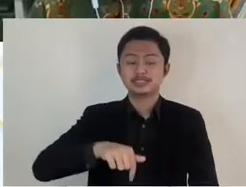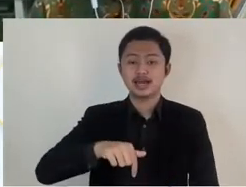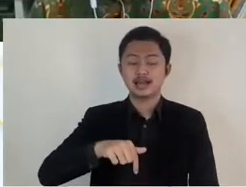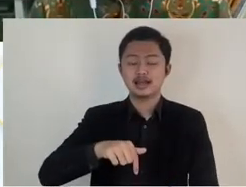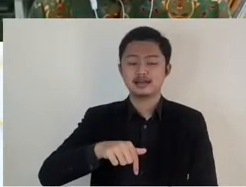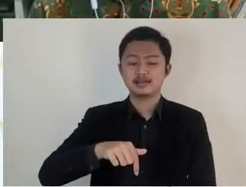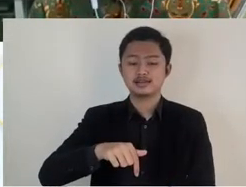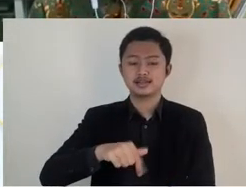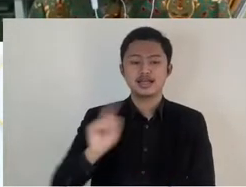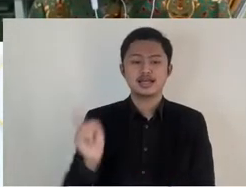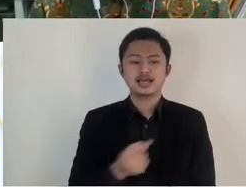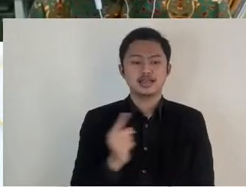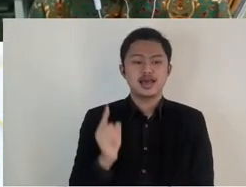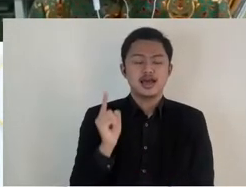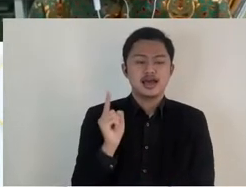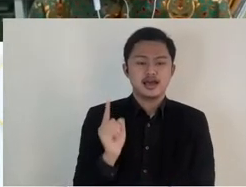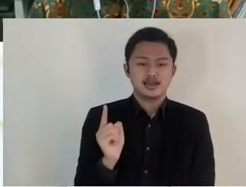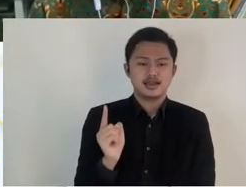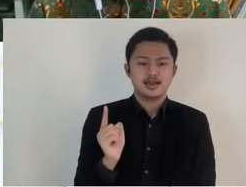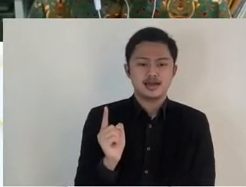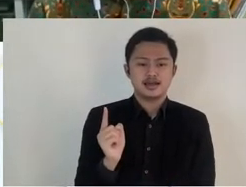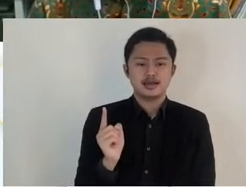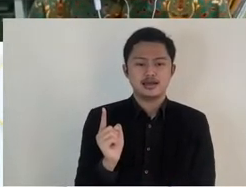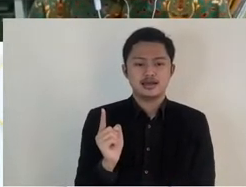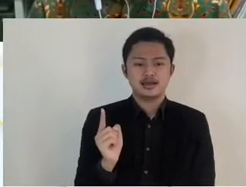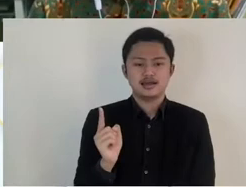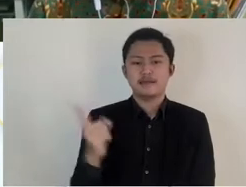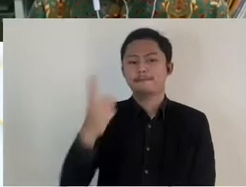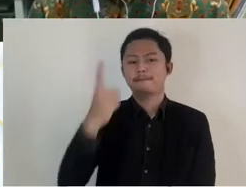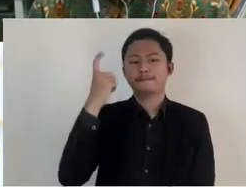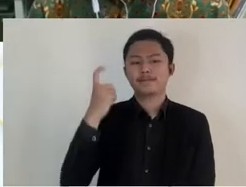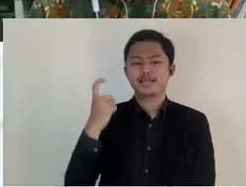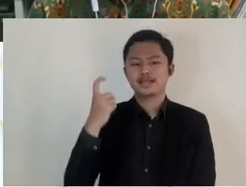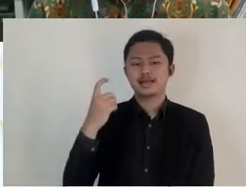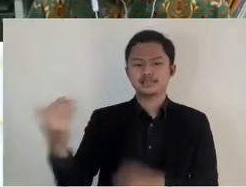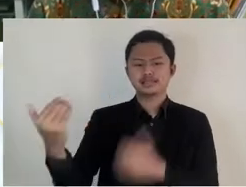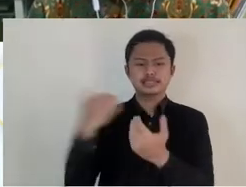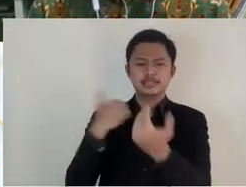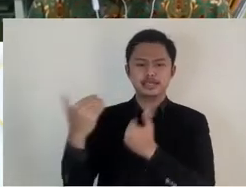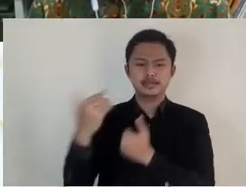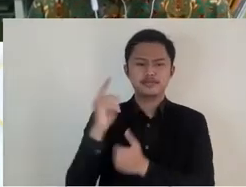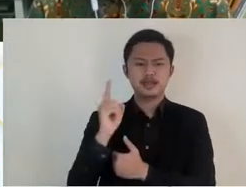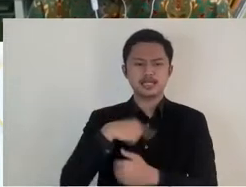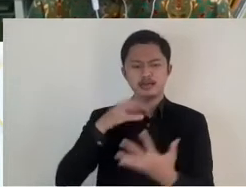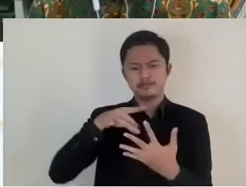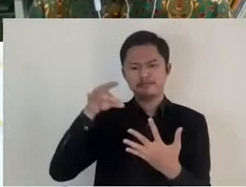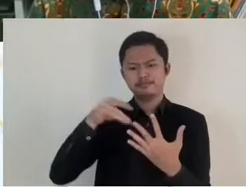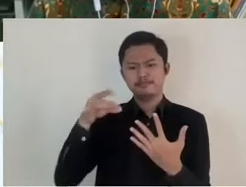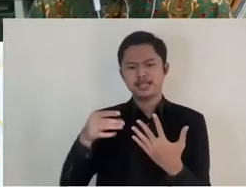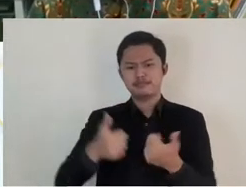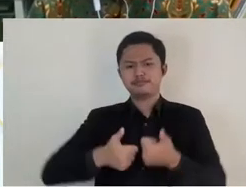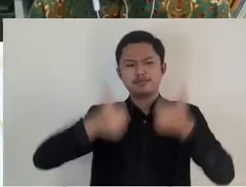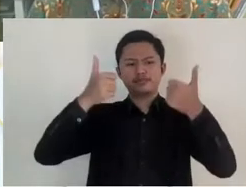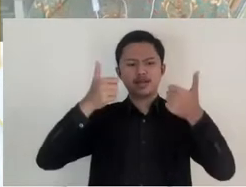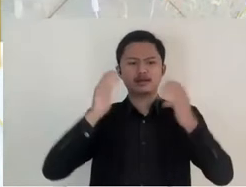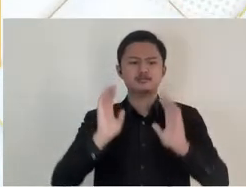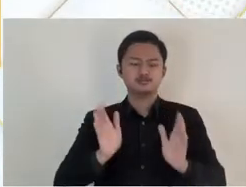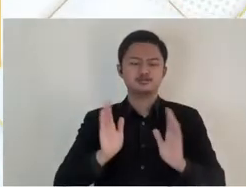also have, for the questions that have been sent, we have chosen some winners from the